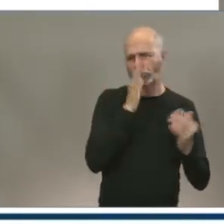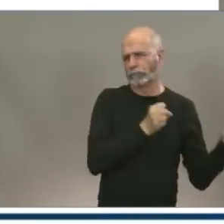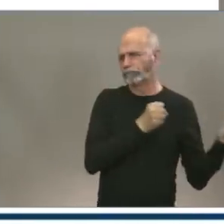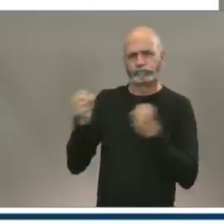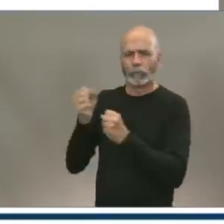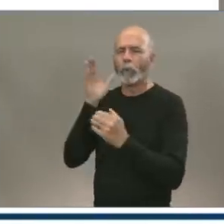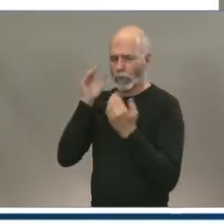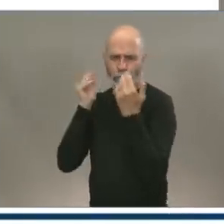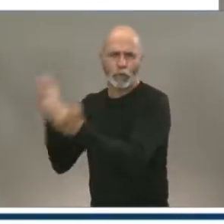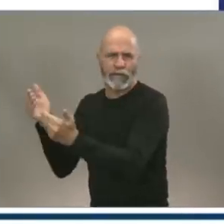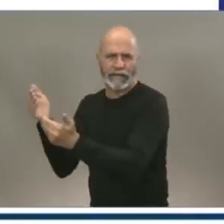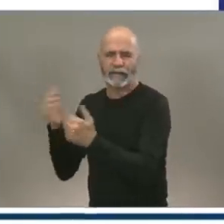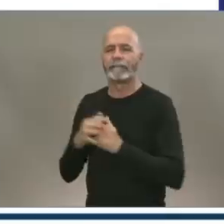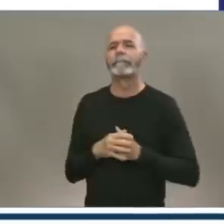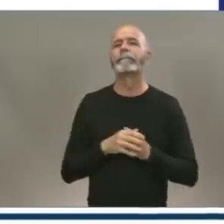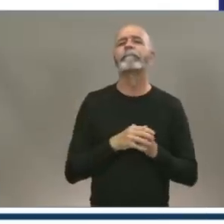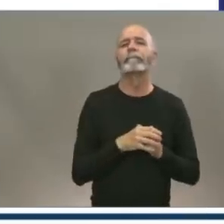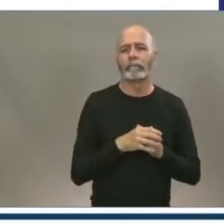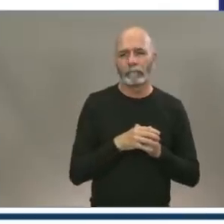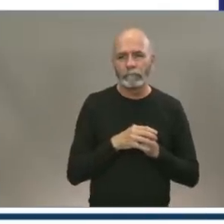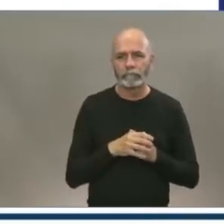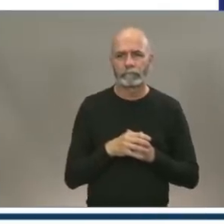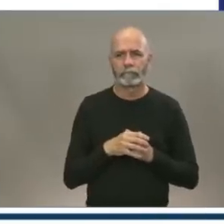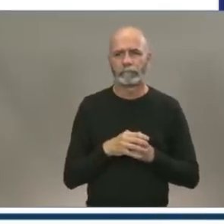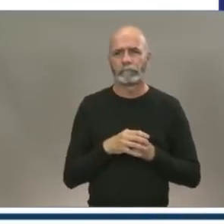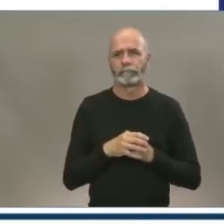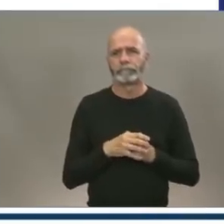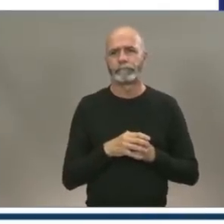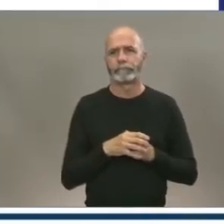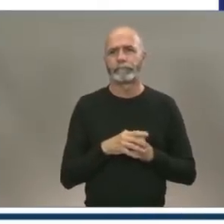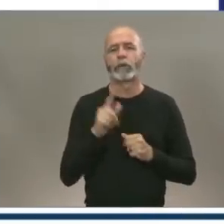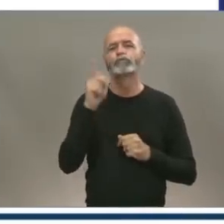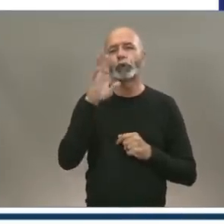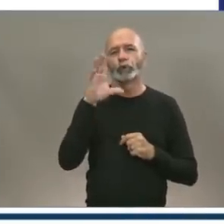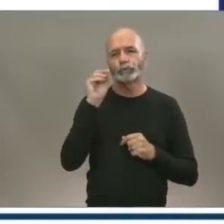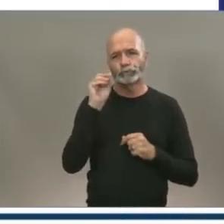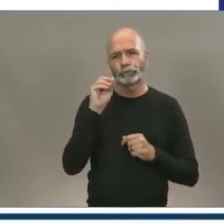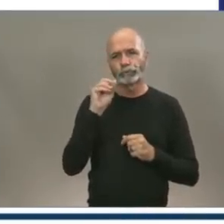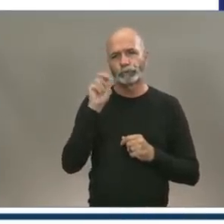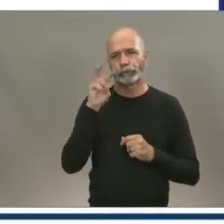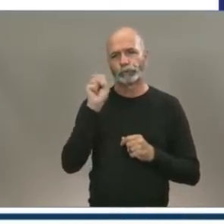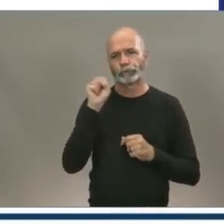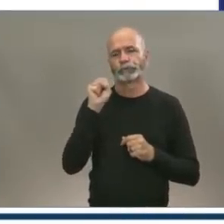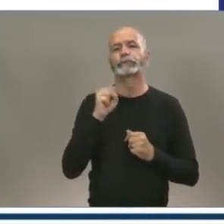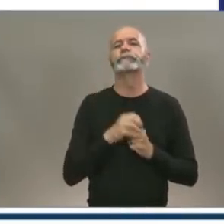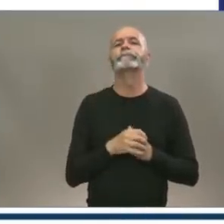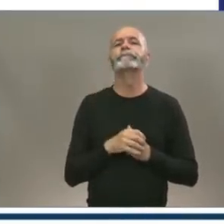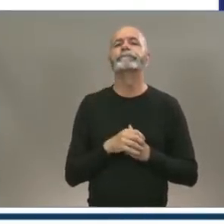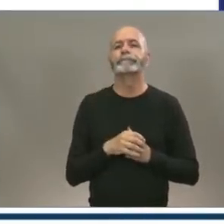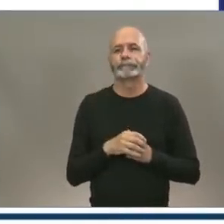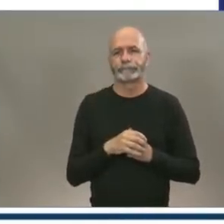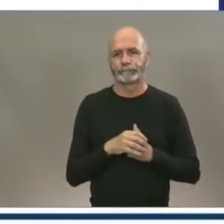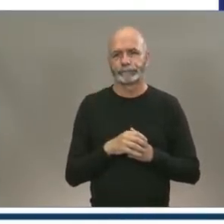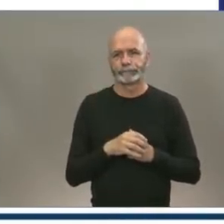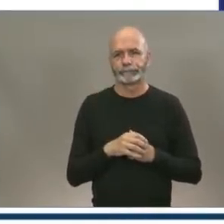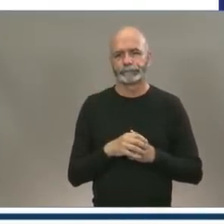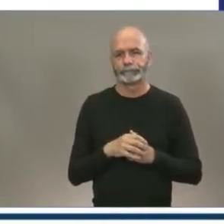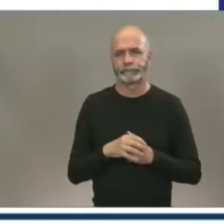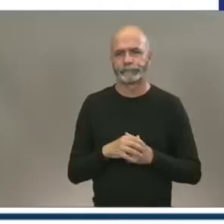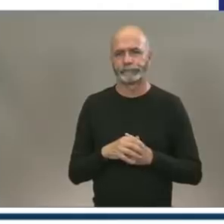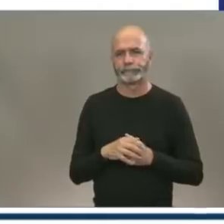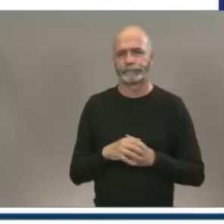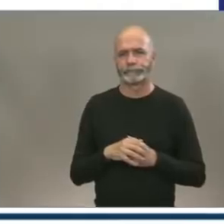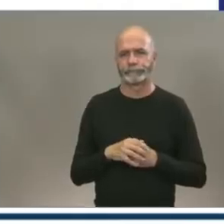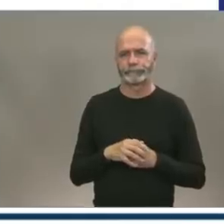happen. Moving on, we'll go to Truro News. Chelsea Gould. Hello to you both. What is your response to